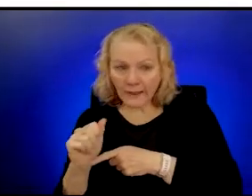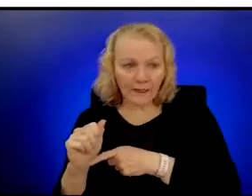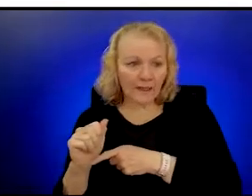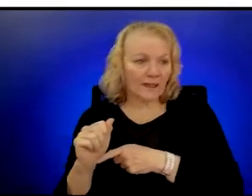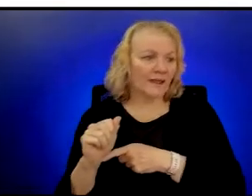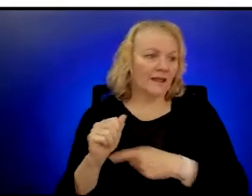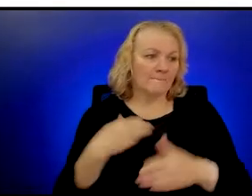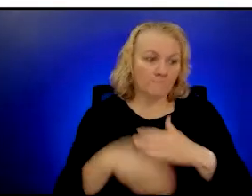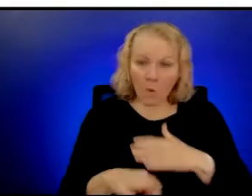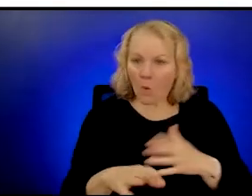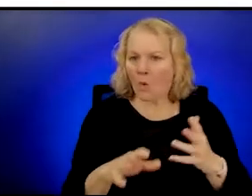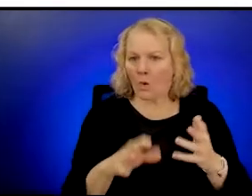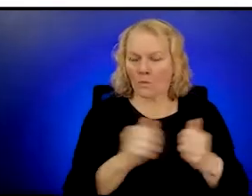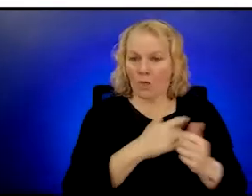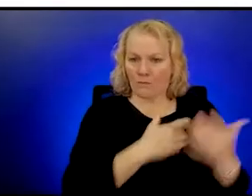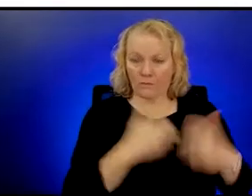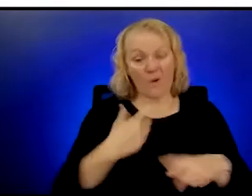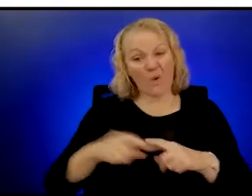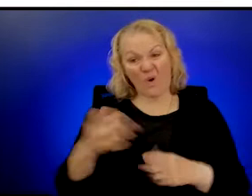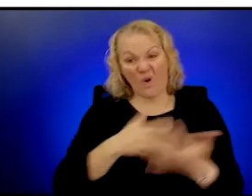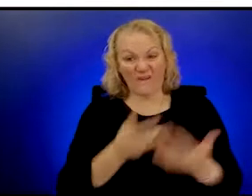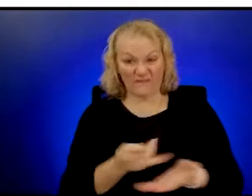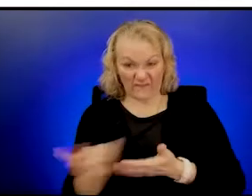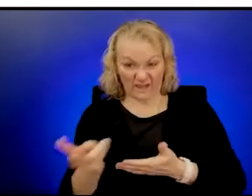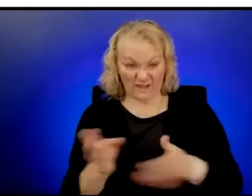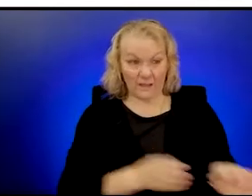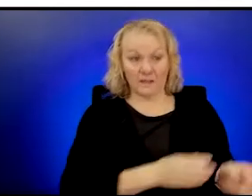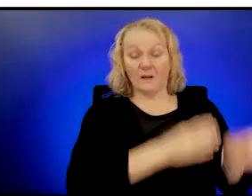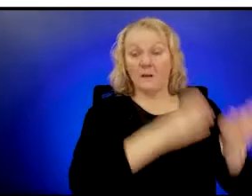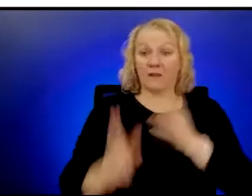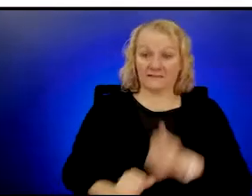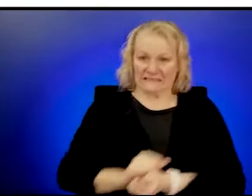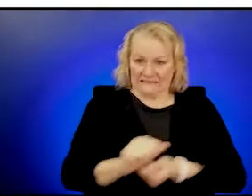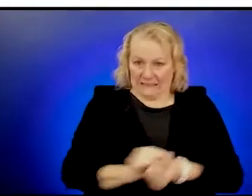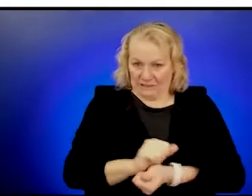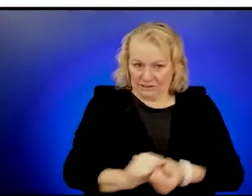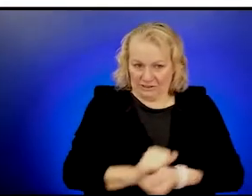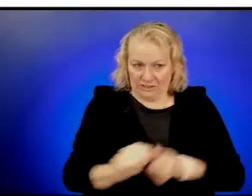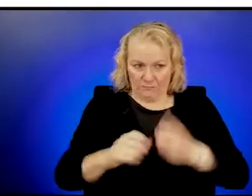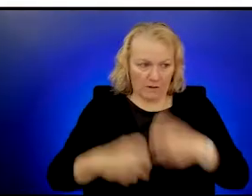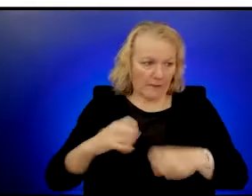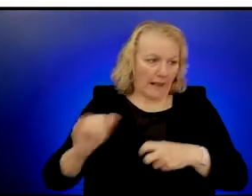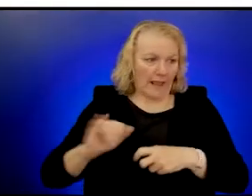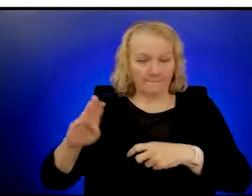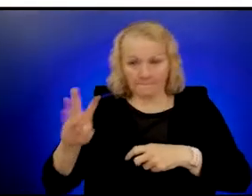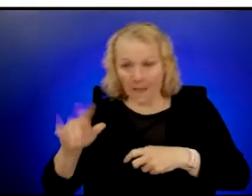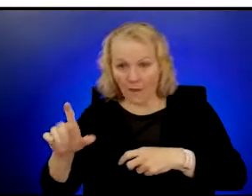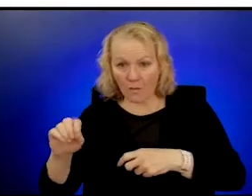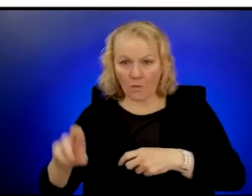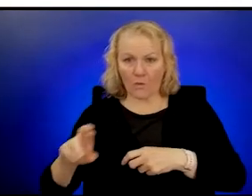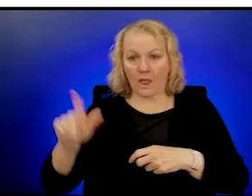disease, and heart failure, as well as digestive system problems, such as bowel or liver disease.